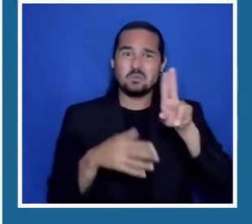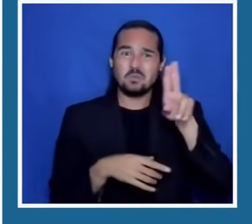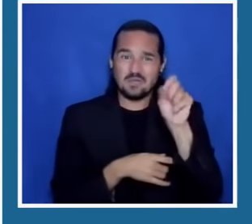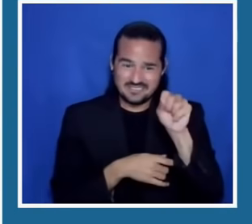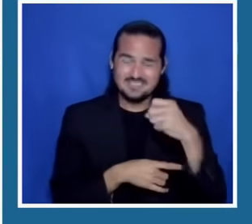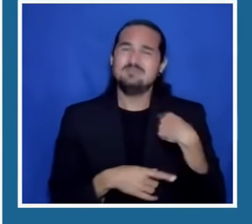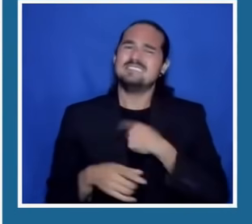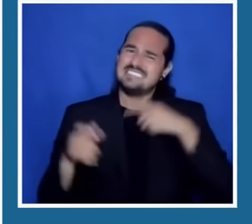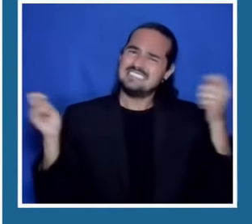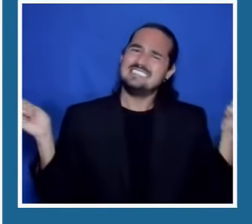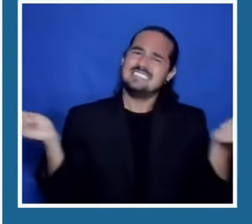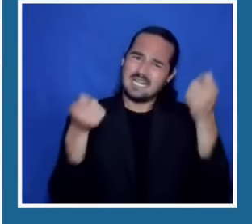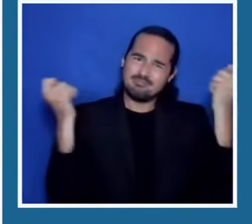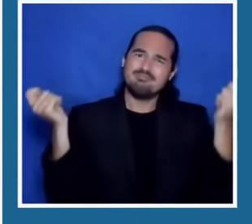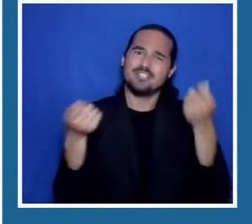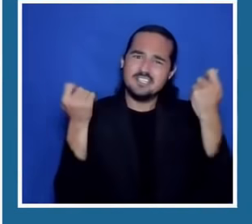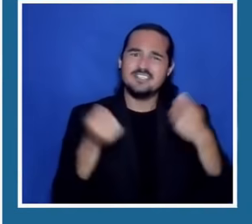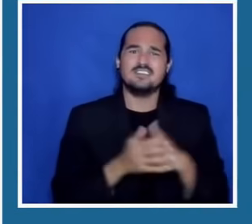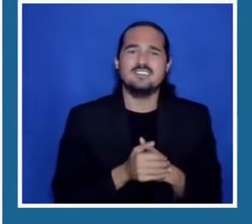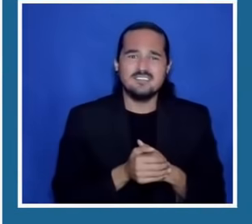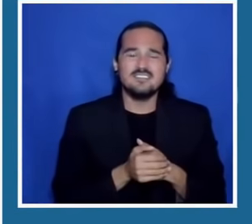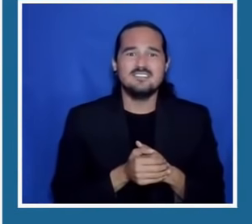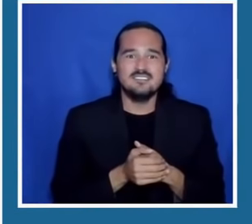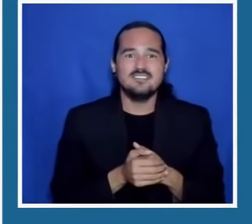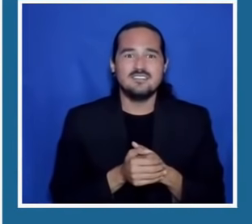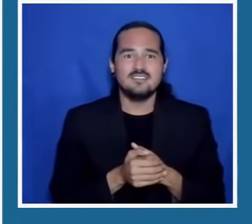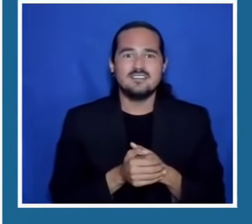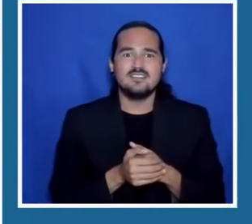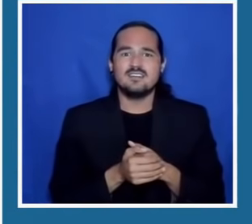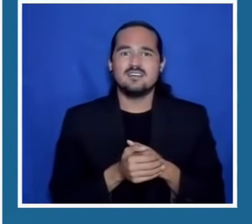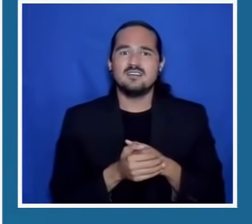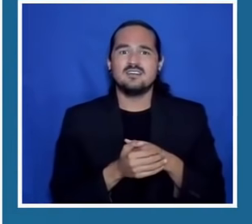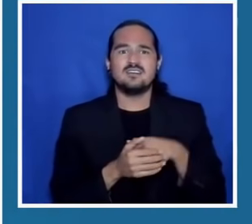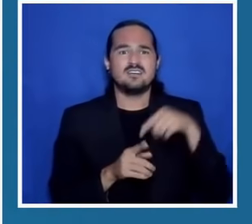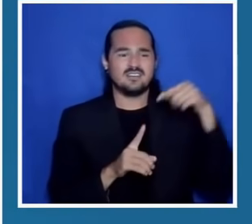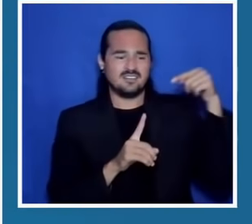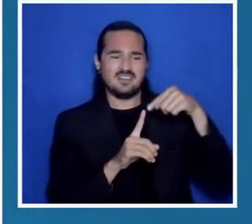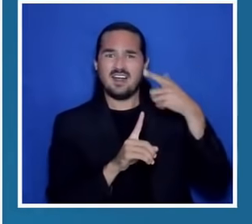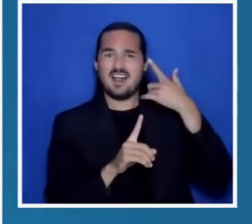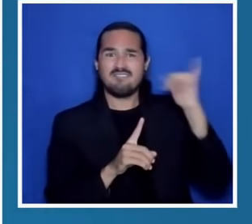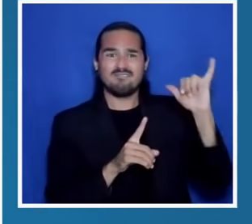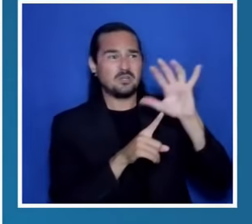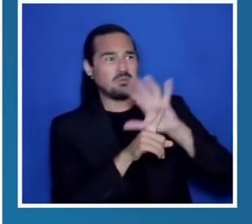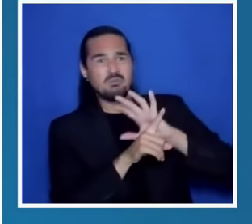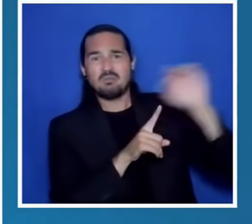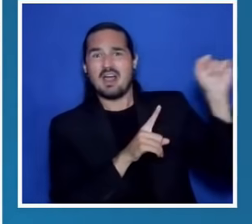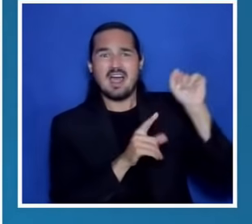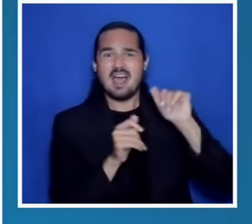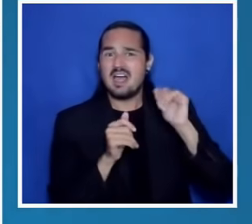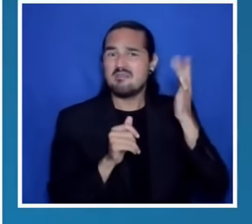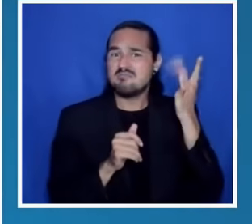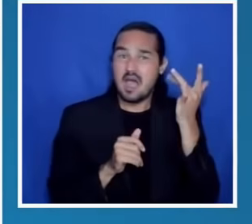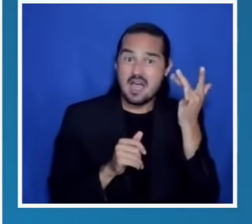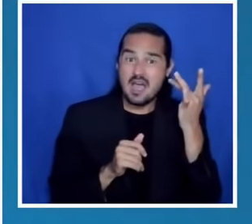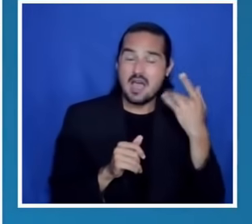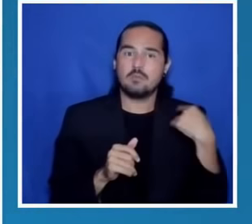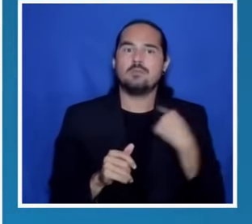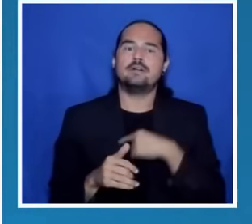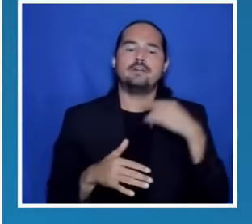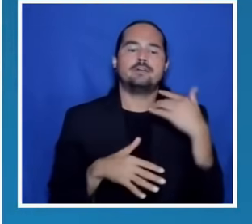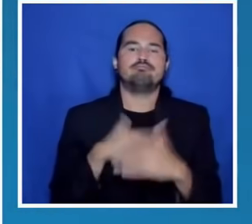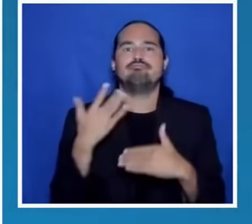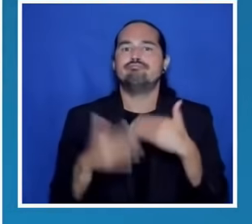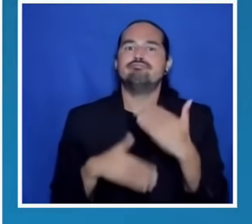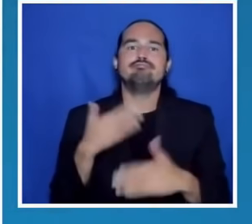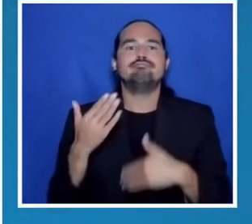What makes California great is that we can live together and advance together and prosper together across every